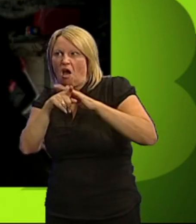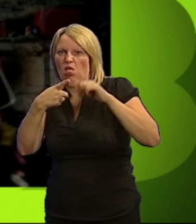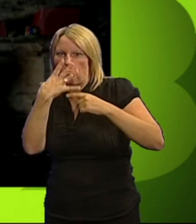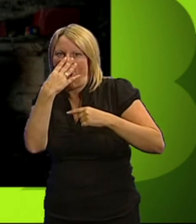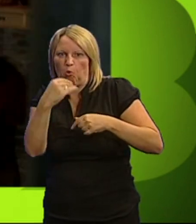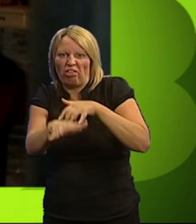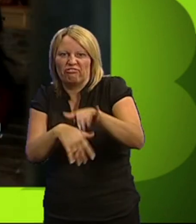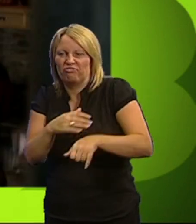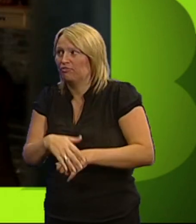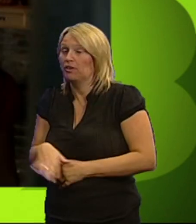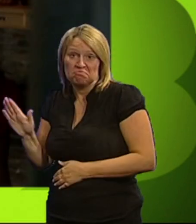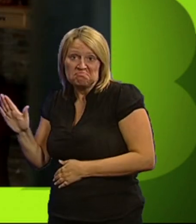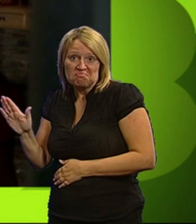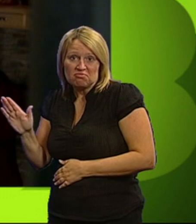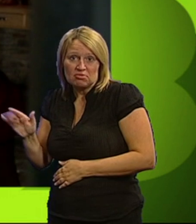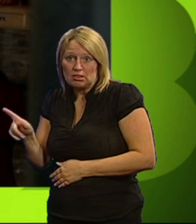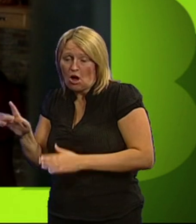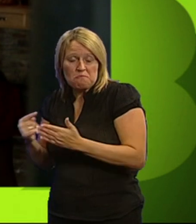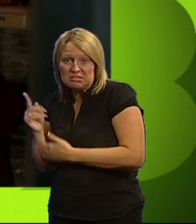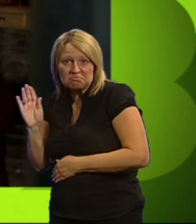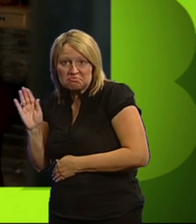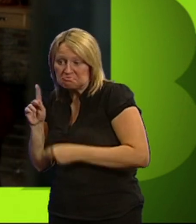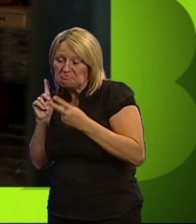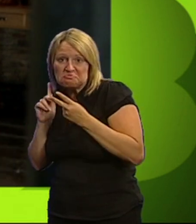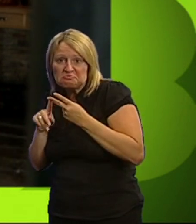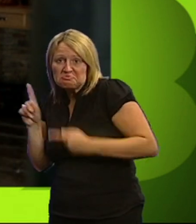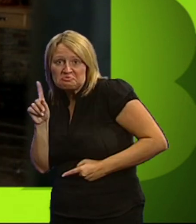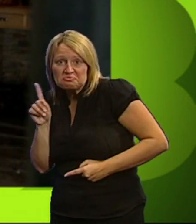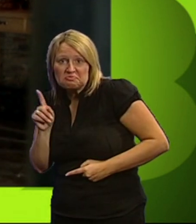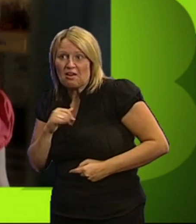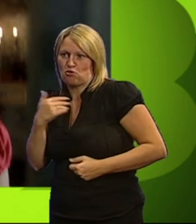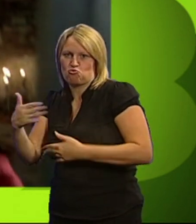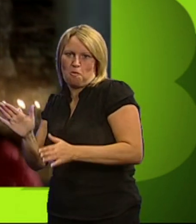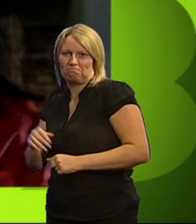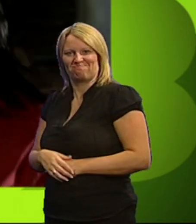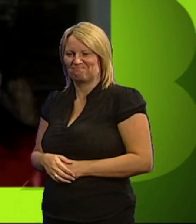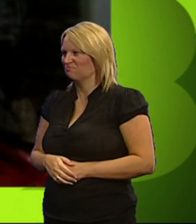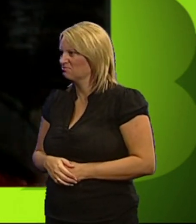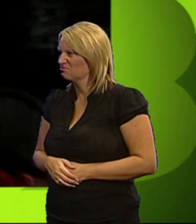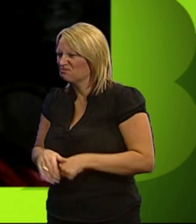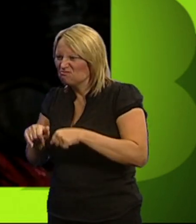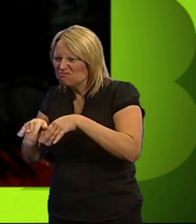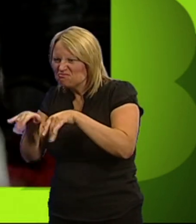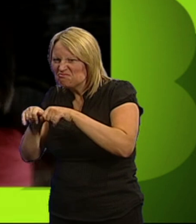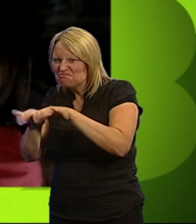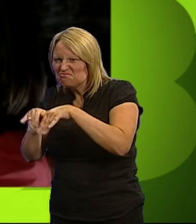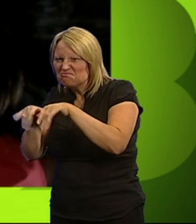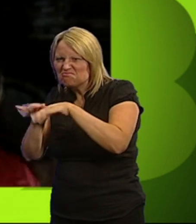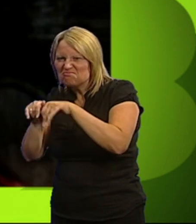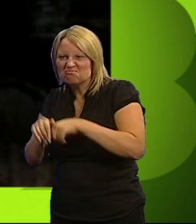another werewolf. Okay, firstly, that's not going to happen. And secondly, I've got your room